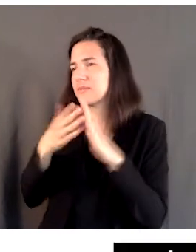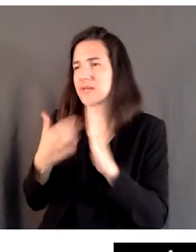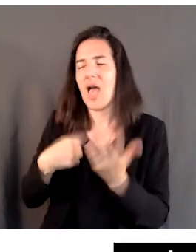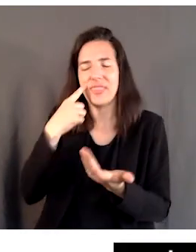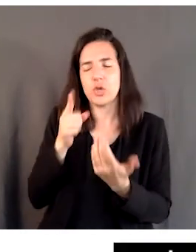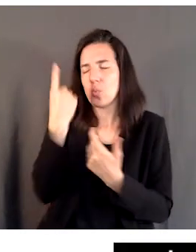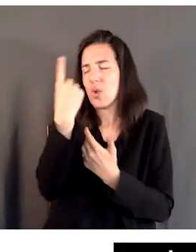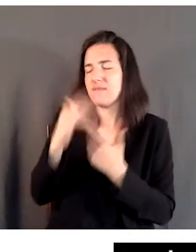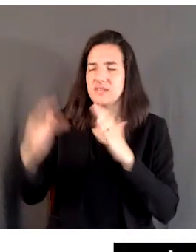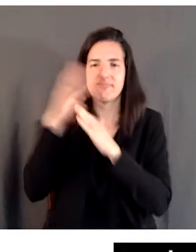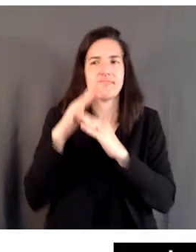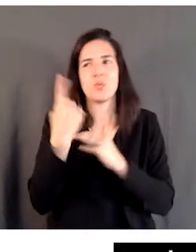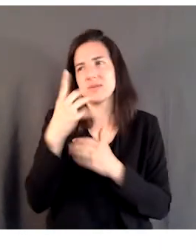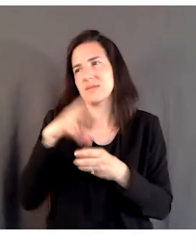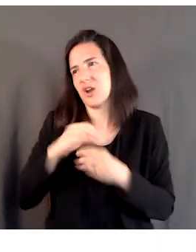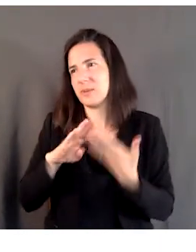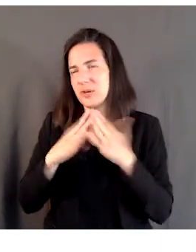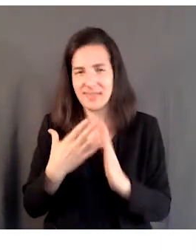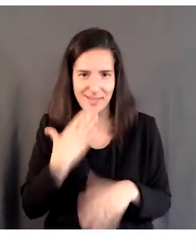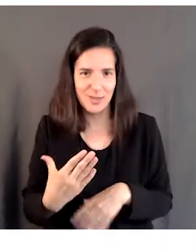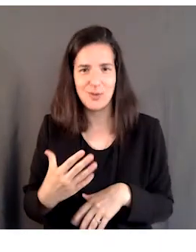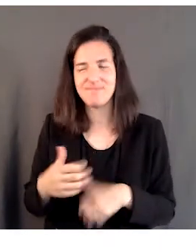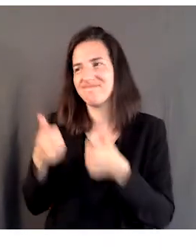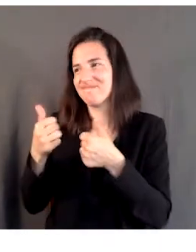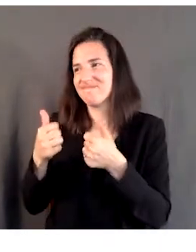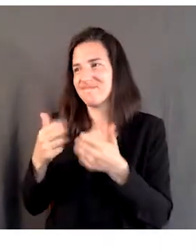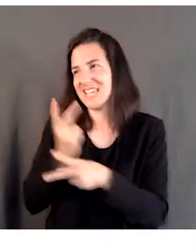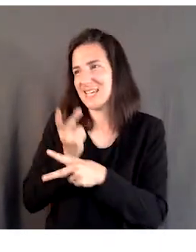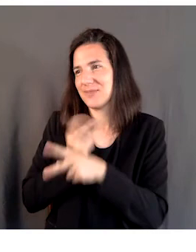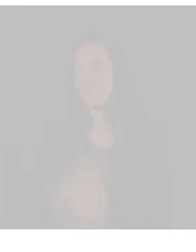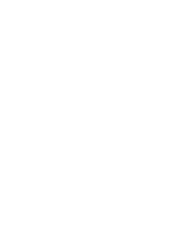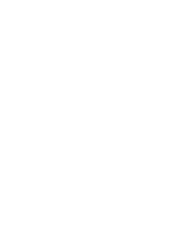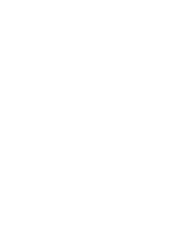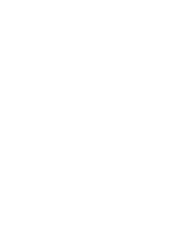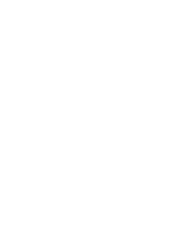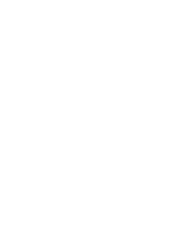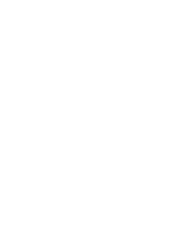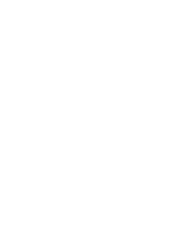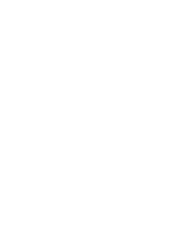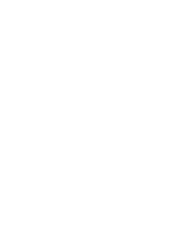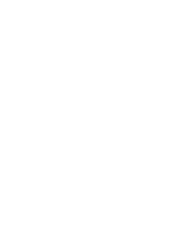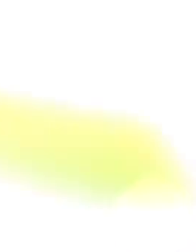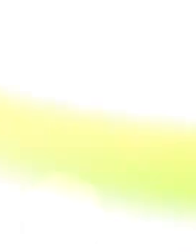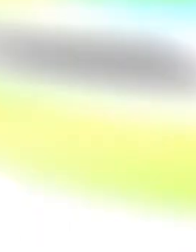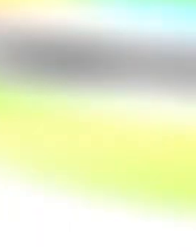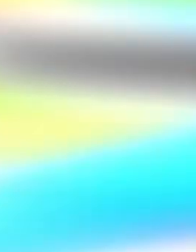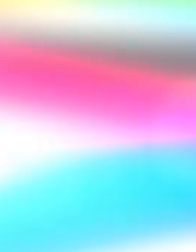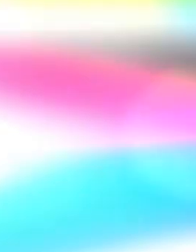you're one of the great ones in our community. So thank you. All the best. Take care.